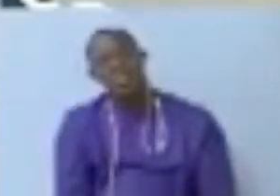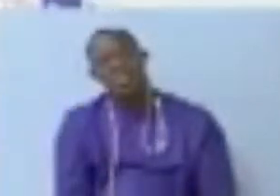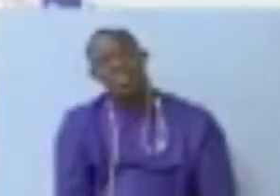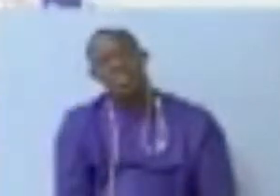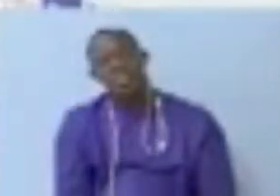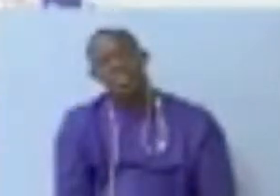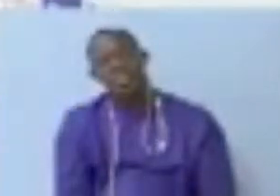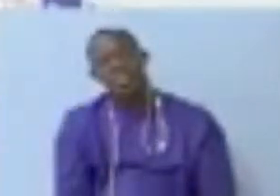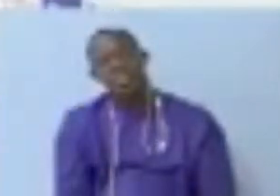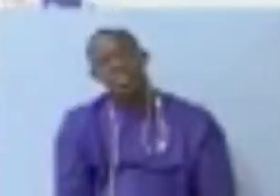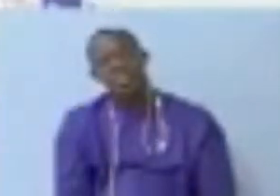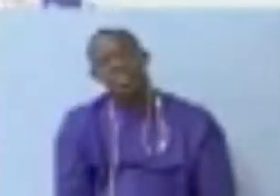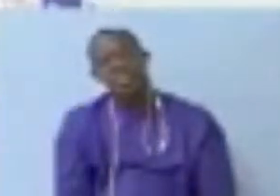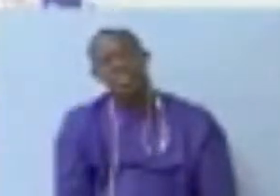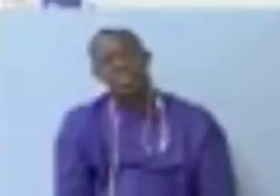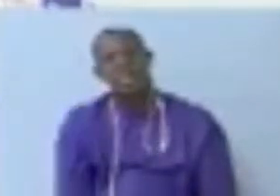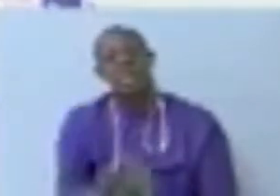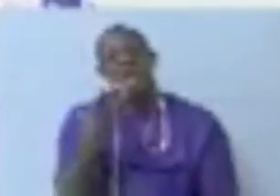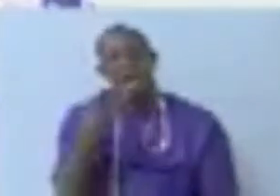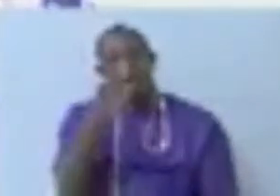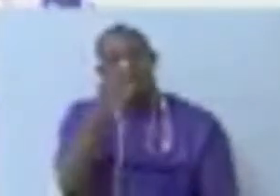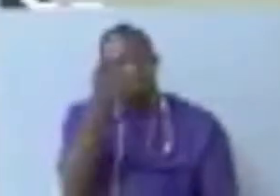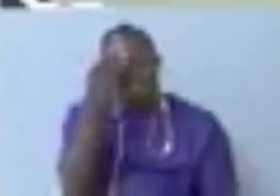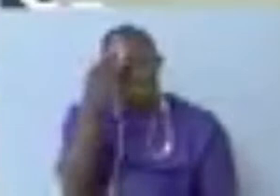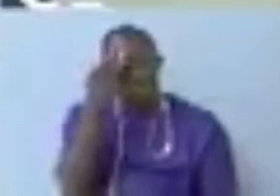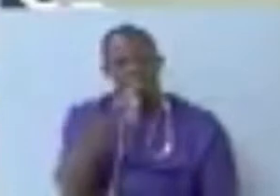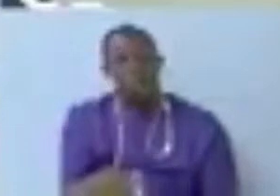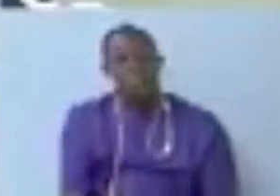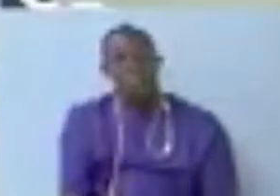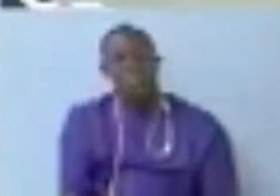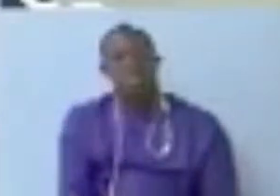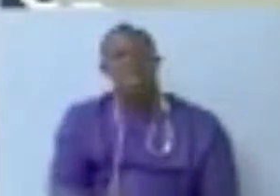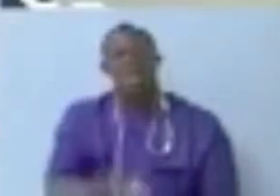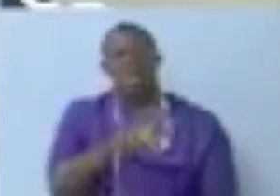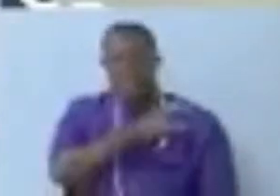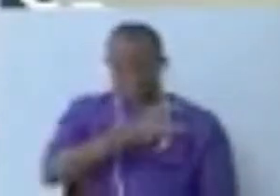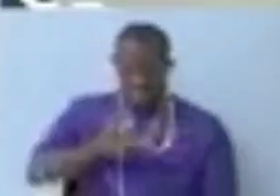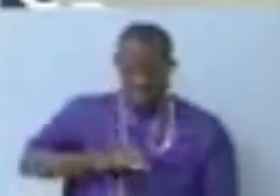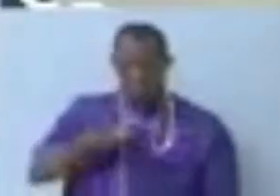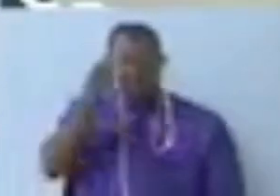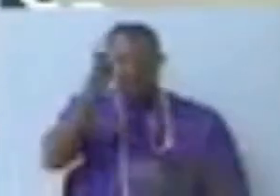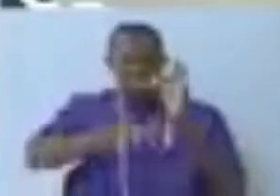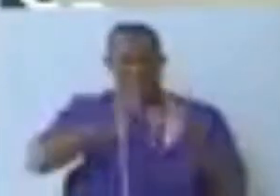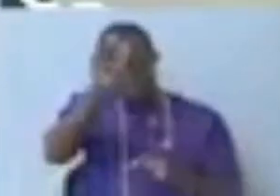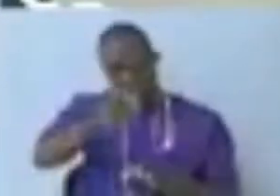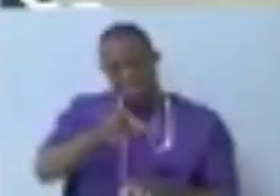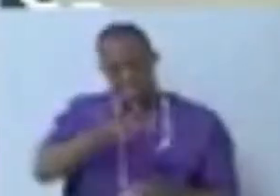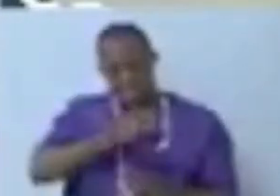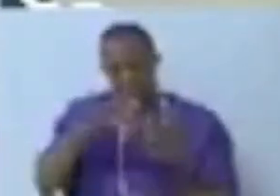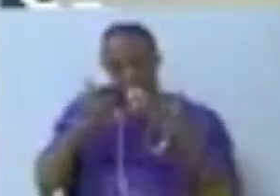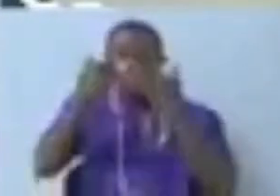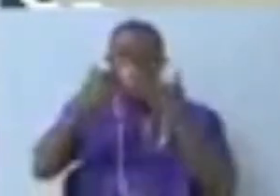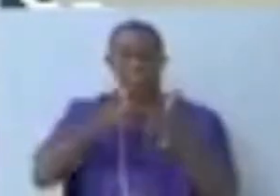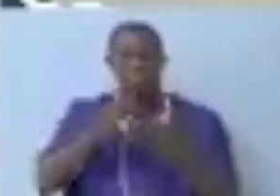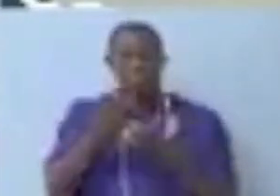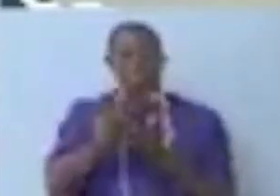It cannot be by magic. How? The Chief Justice himself told me because the instructions were passed to him.